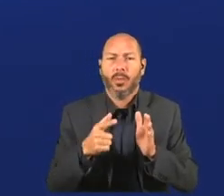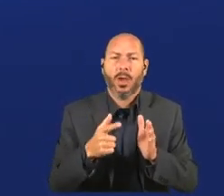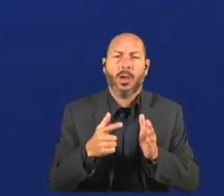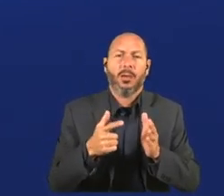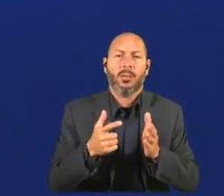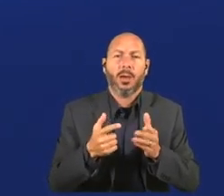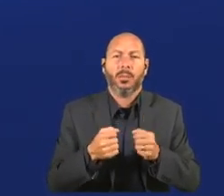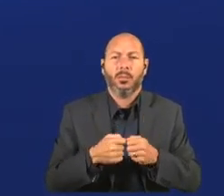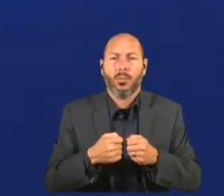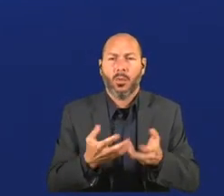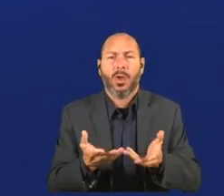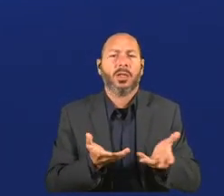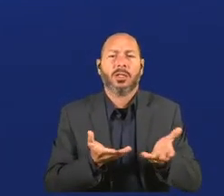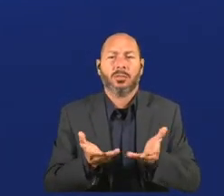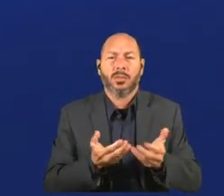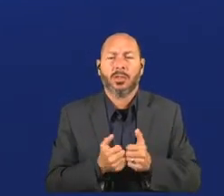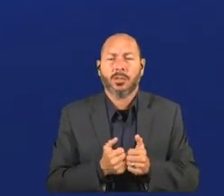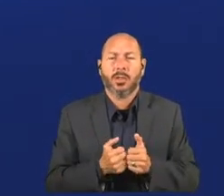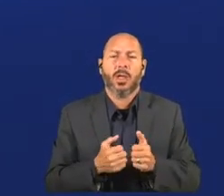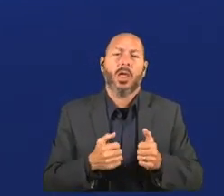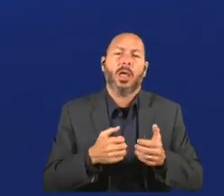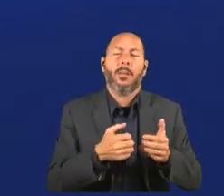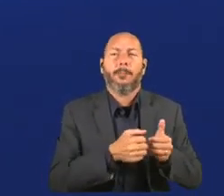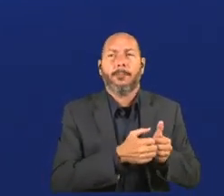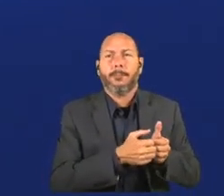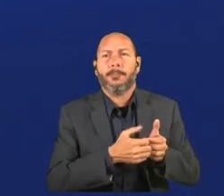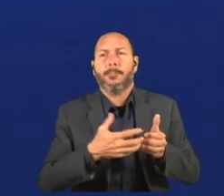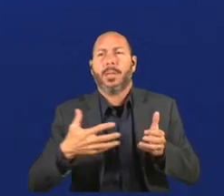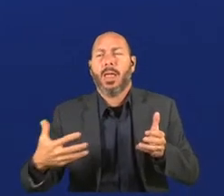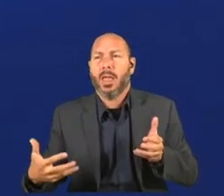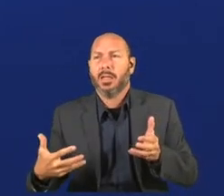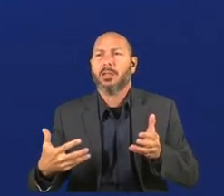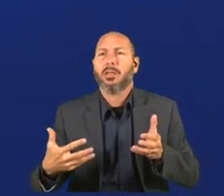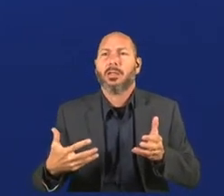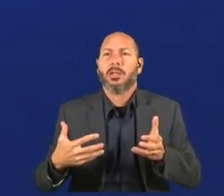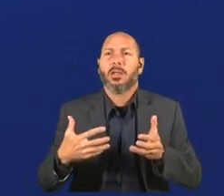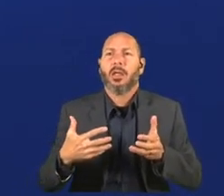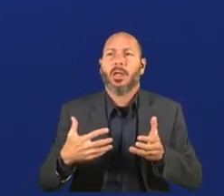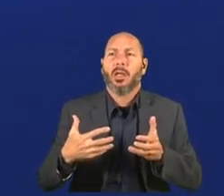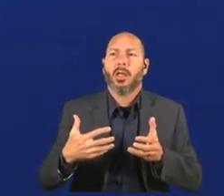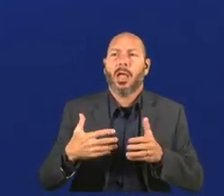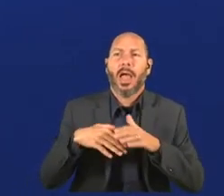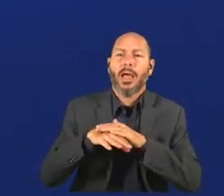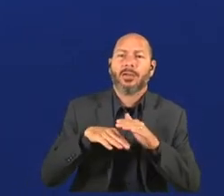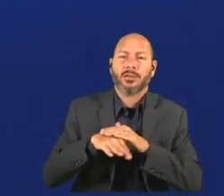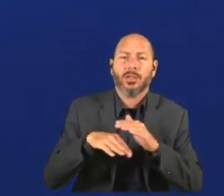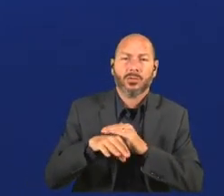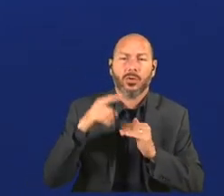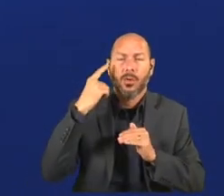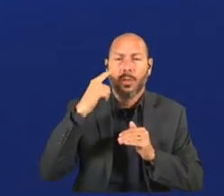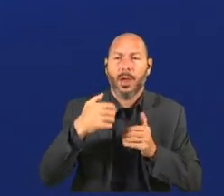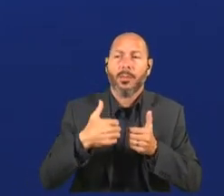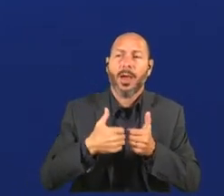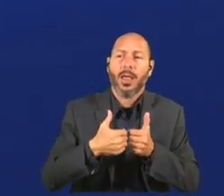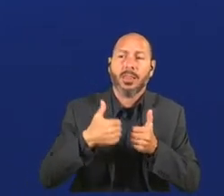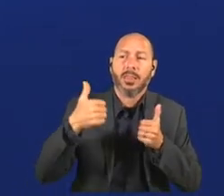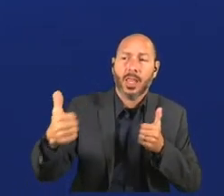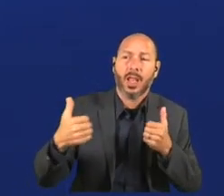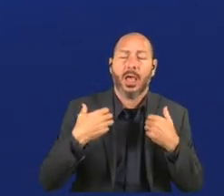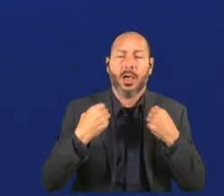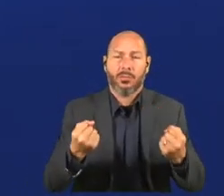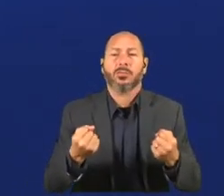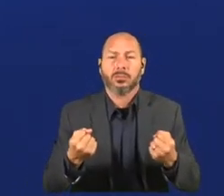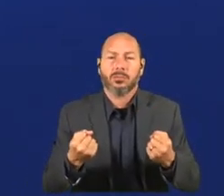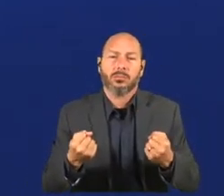we expand the limits that we currently have with access to telehealth so that we have telehealth providers that can give